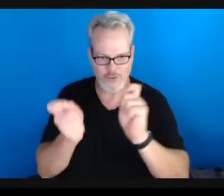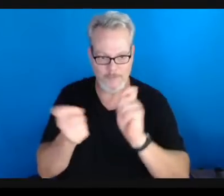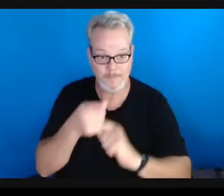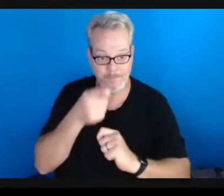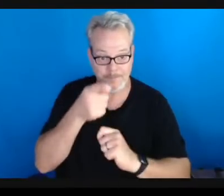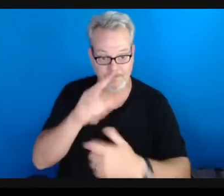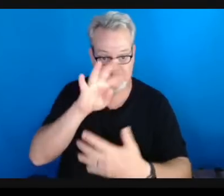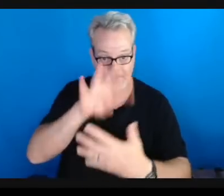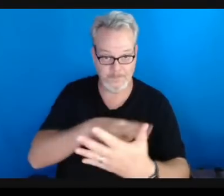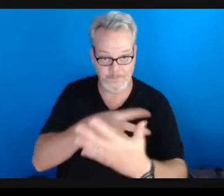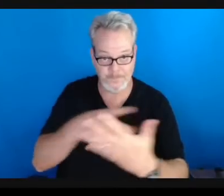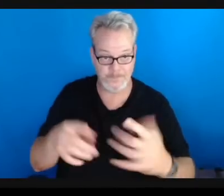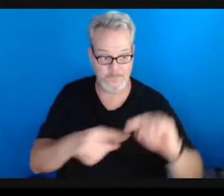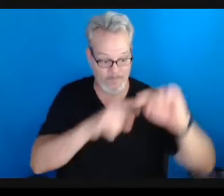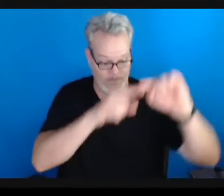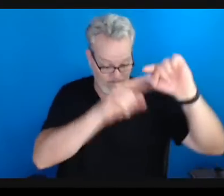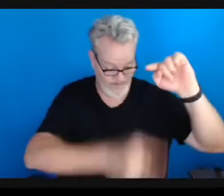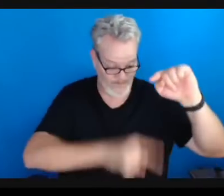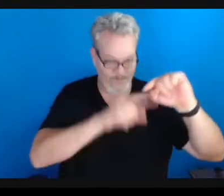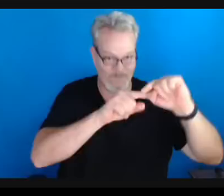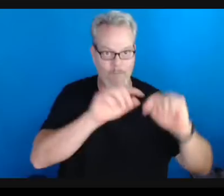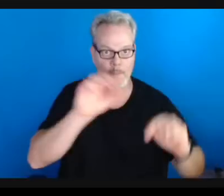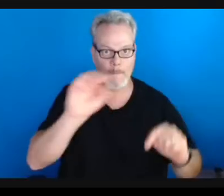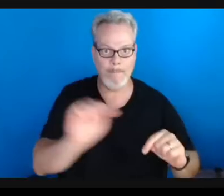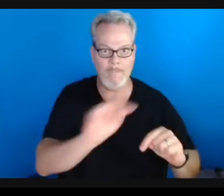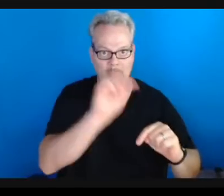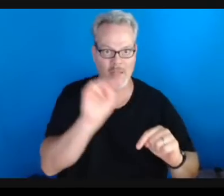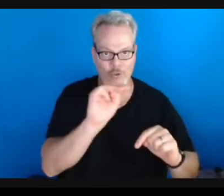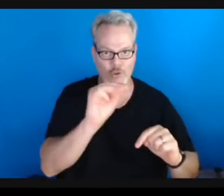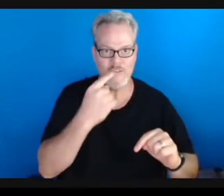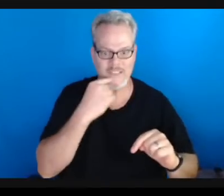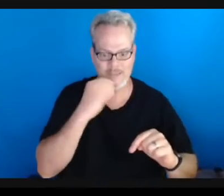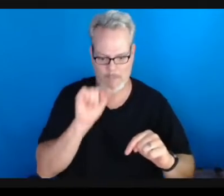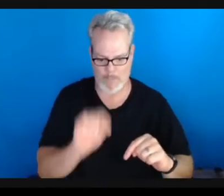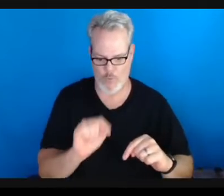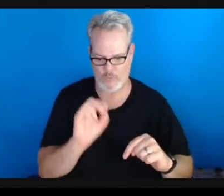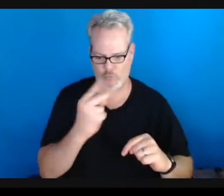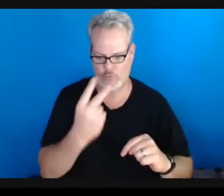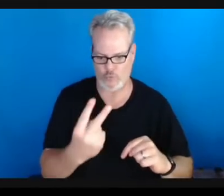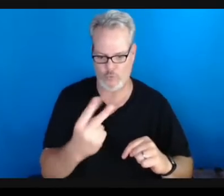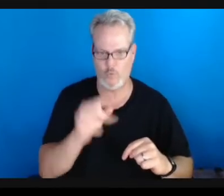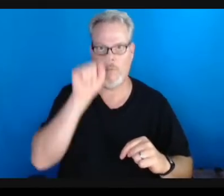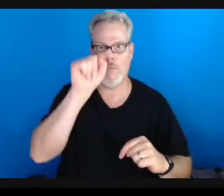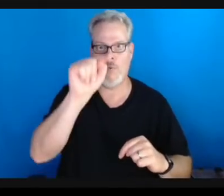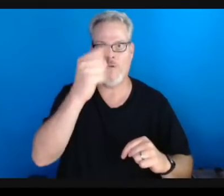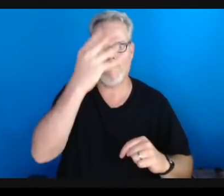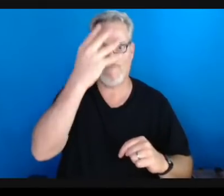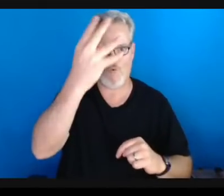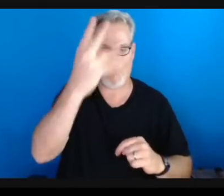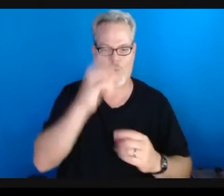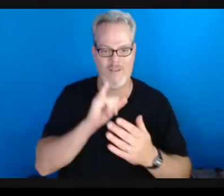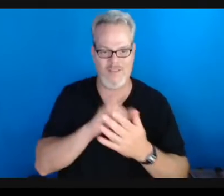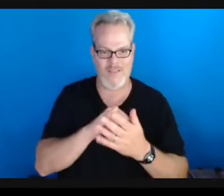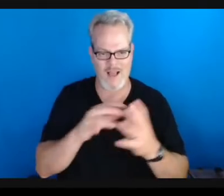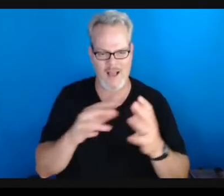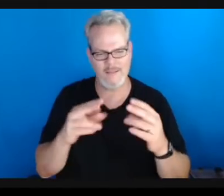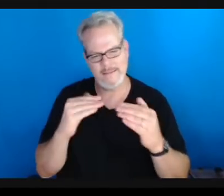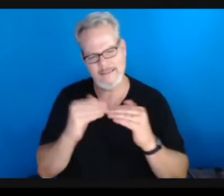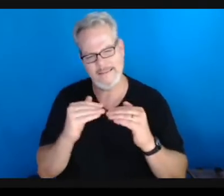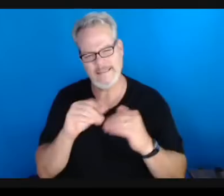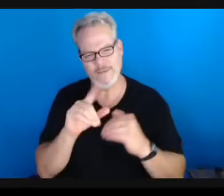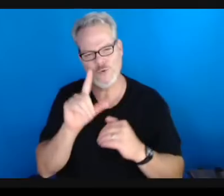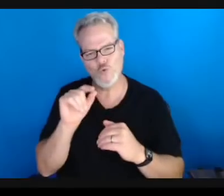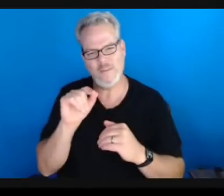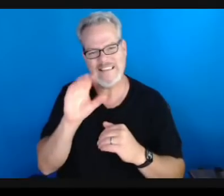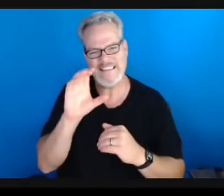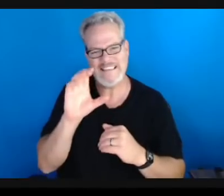shows meters, and it shows 0.2 to 0.4. So that is 20 centimeters in between those